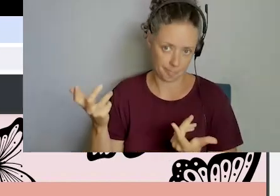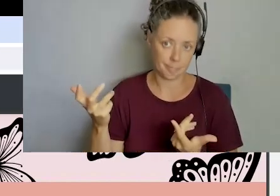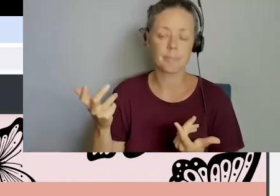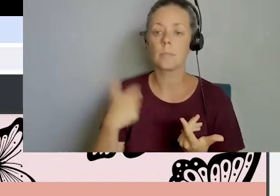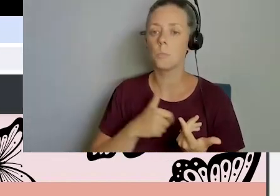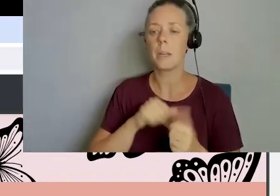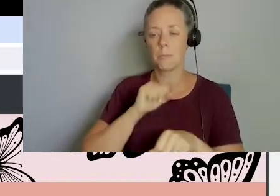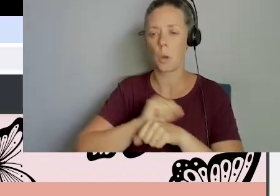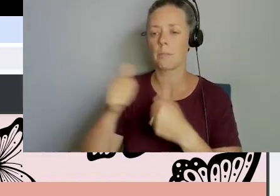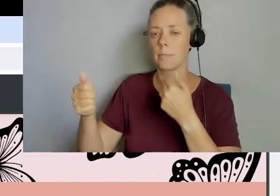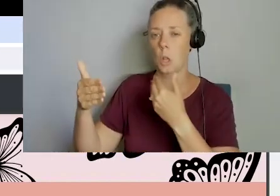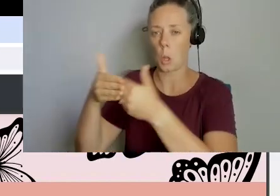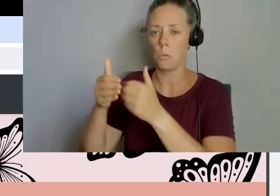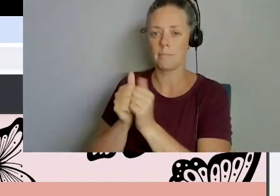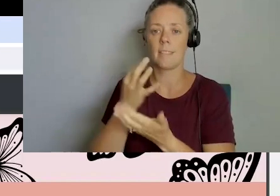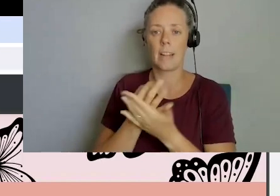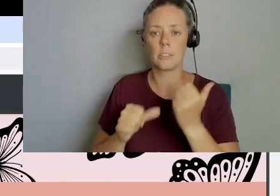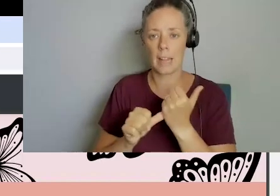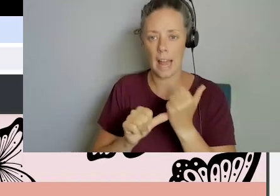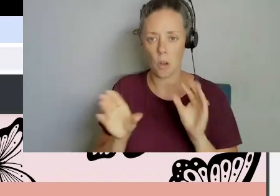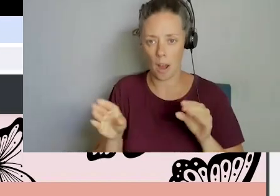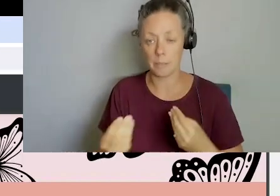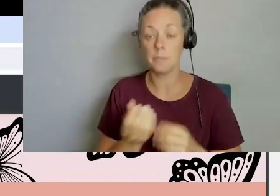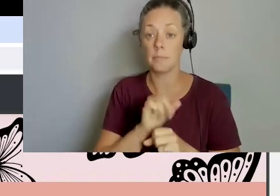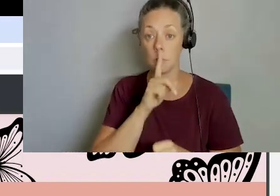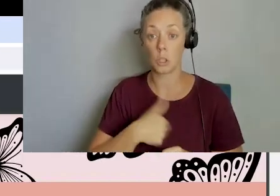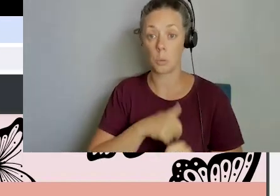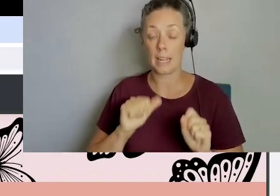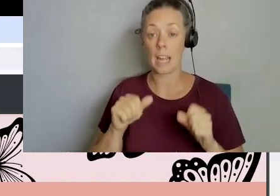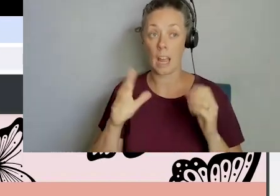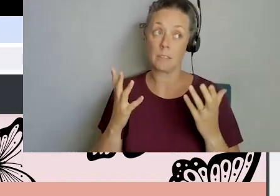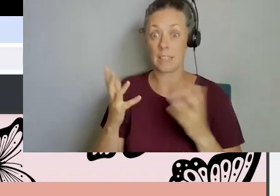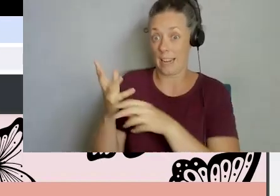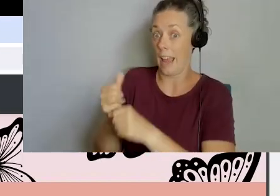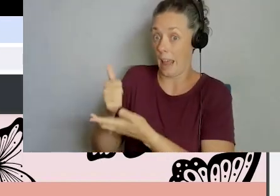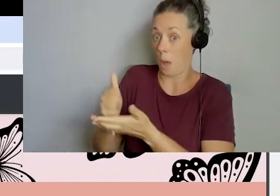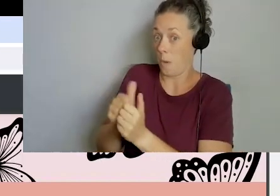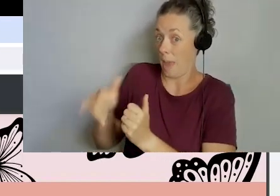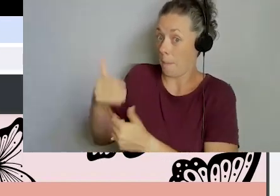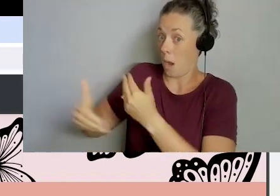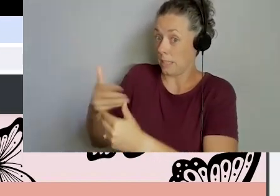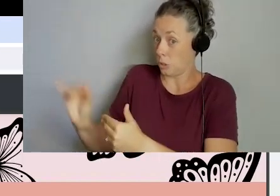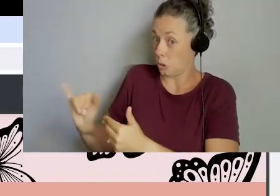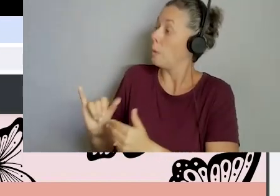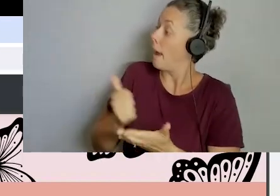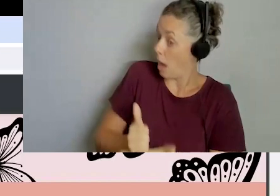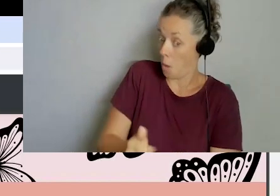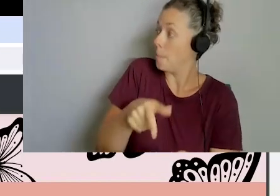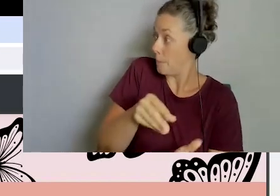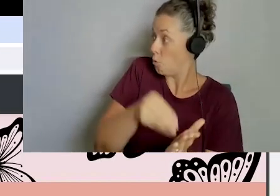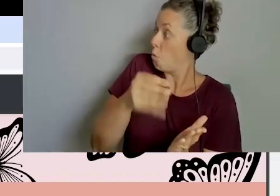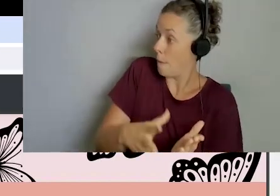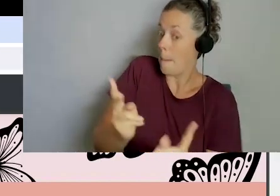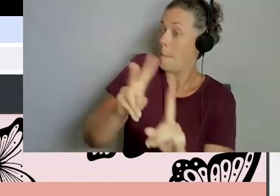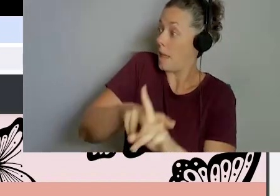very closely with the financial aid office to help us with the process as well, to help the students apply for the scholarships.